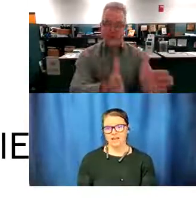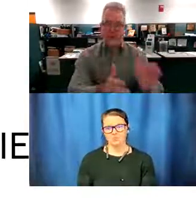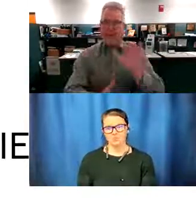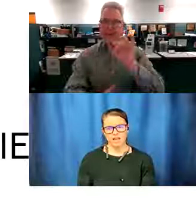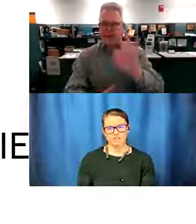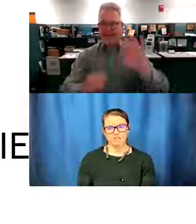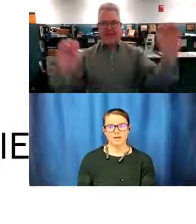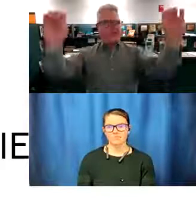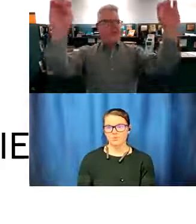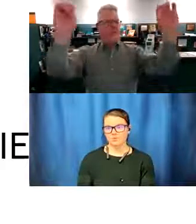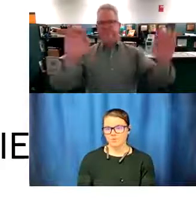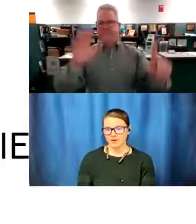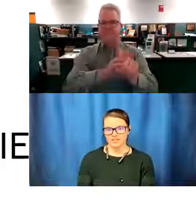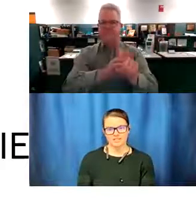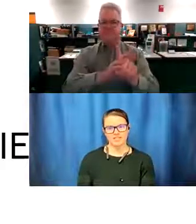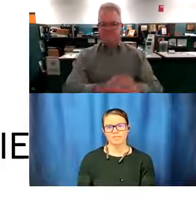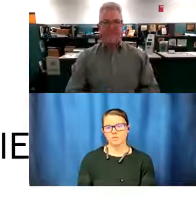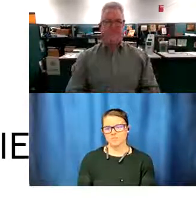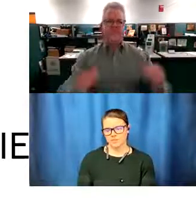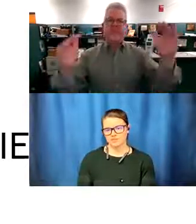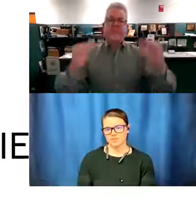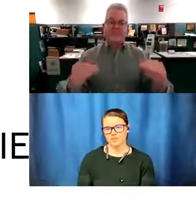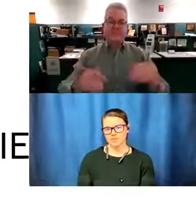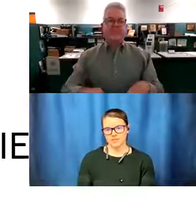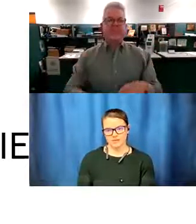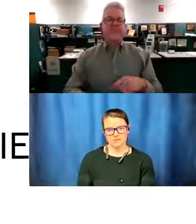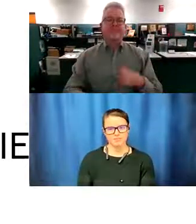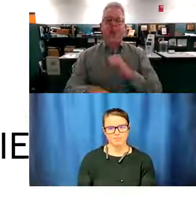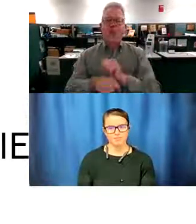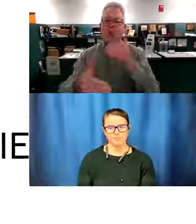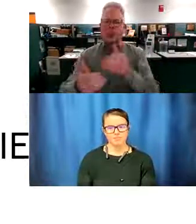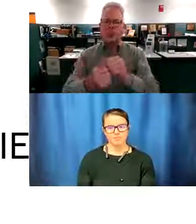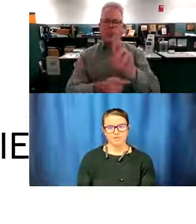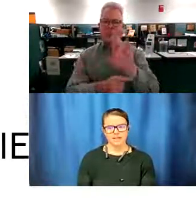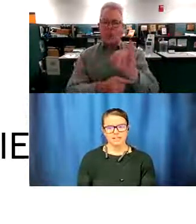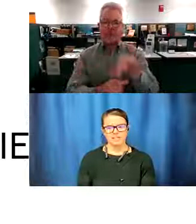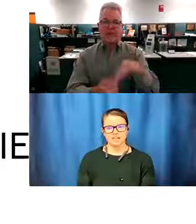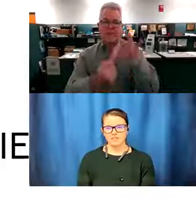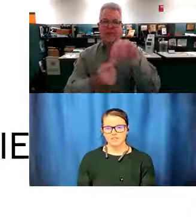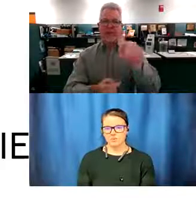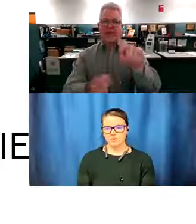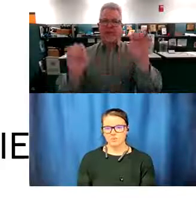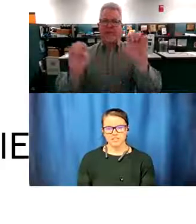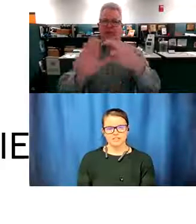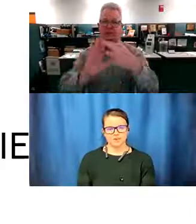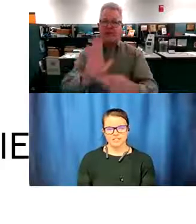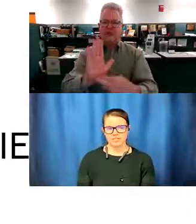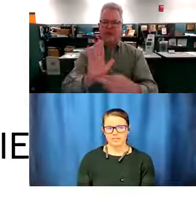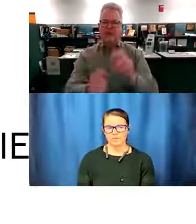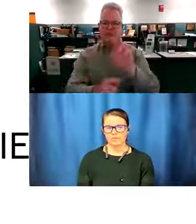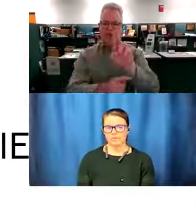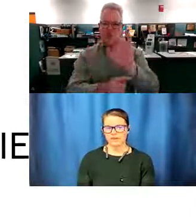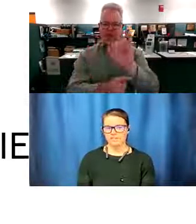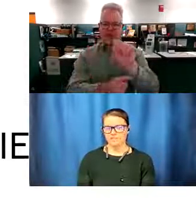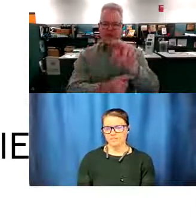out and we talked about community preparedness and emergency if something were to come up. And I also worked really closely